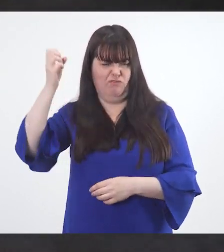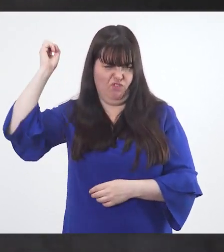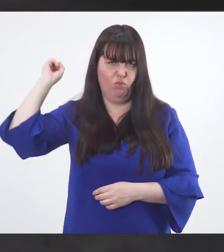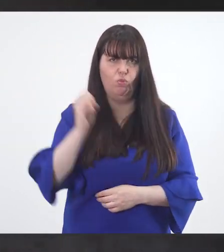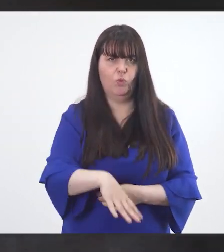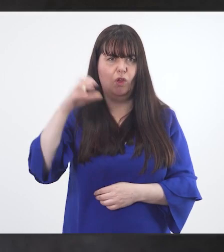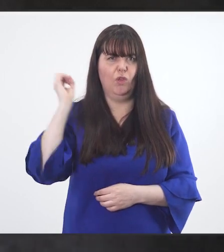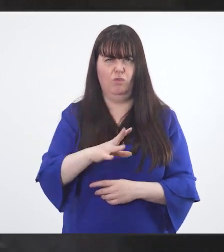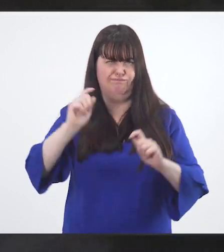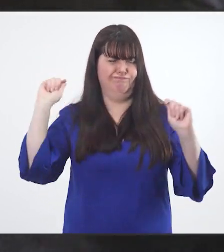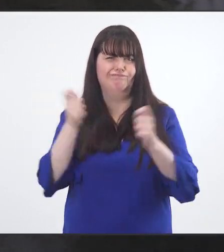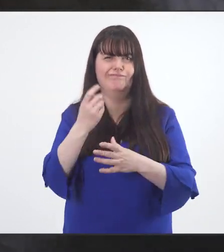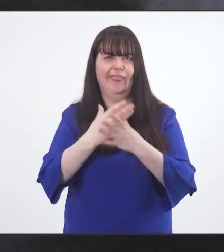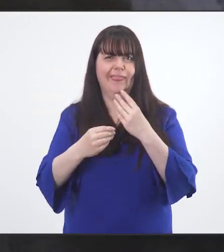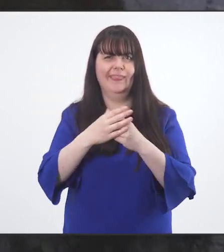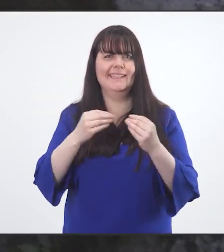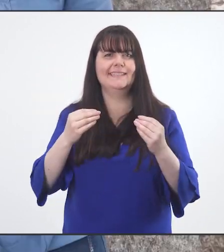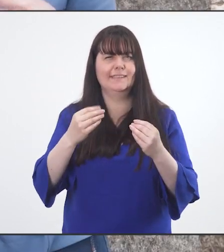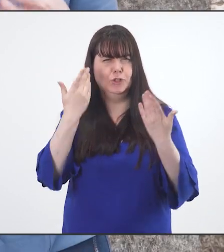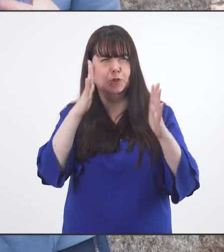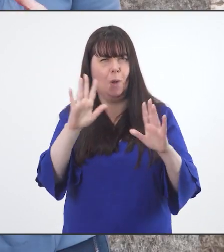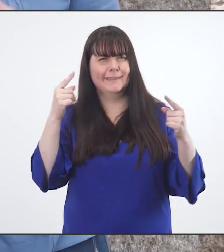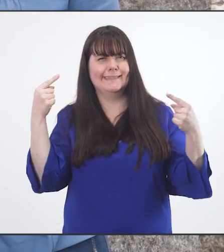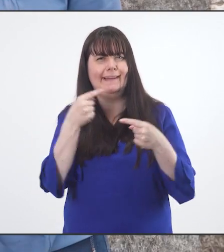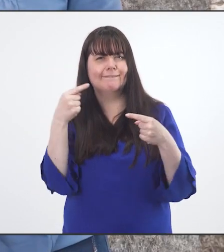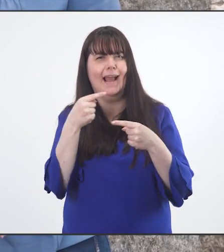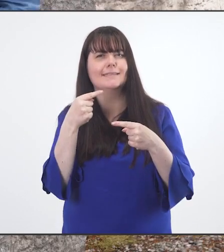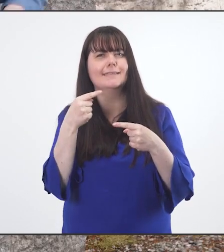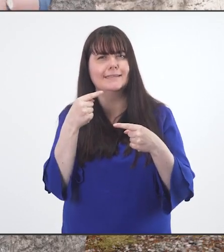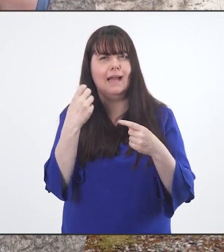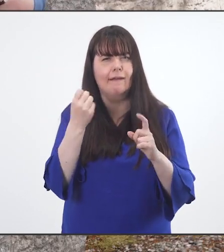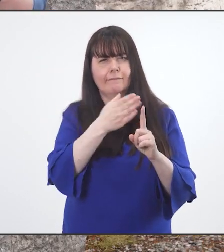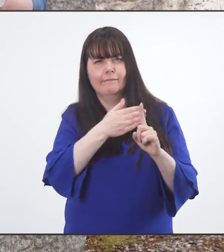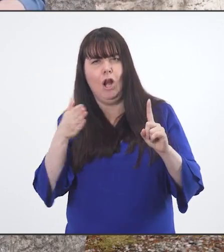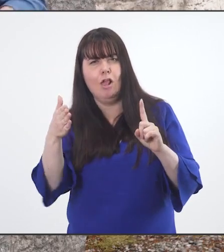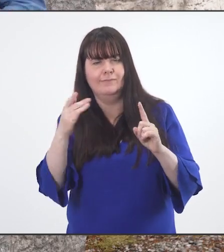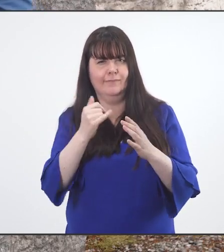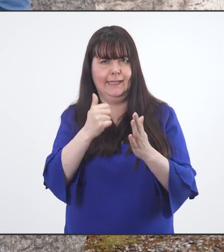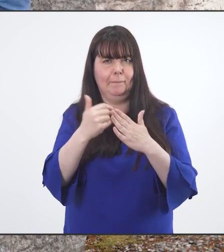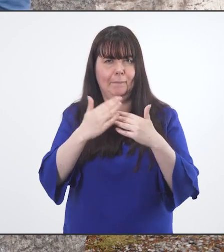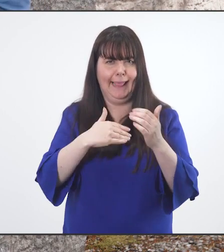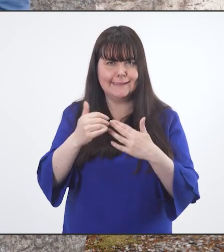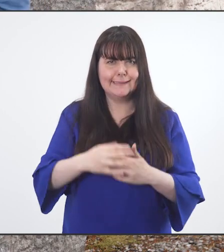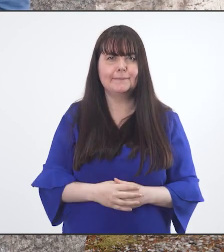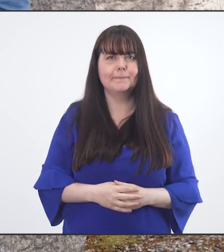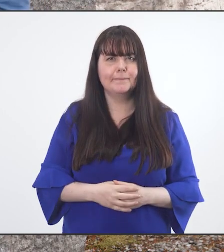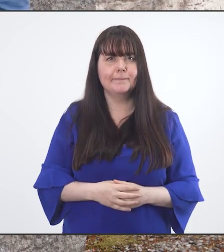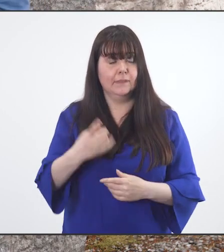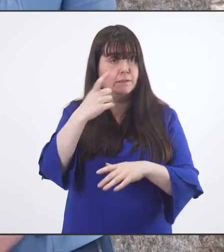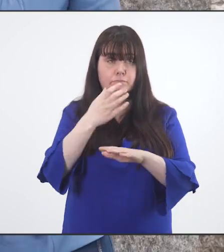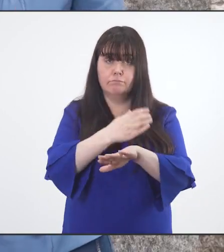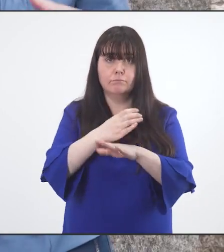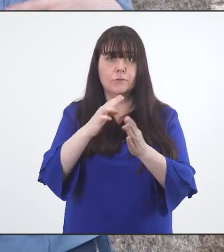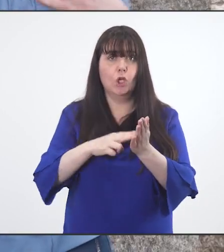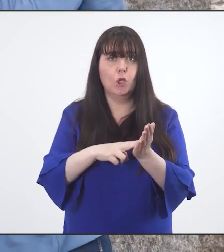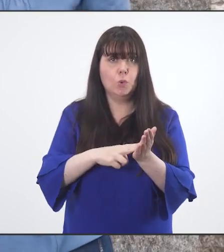nasty things can be thrown down on top of you. So again, defensive features that suggest perhaps an alternative use to the building.